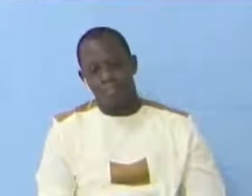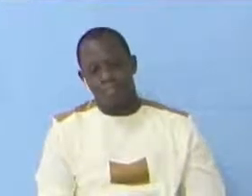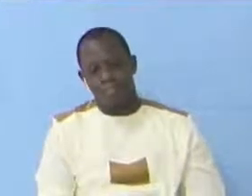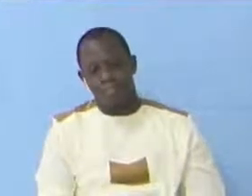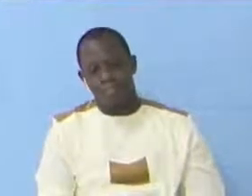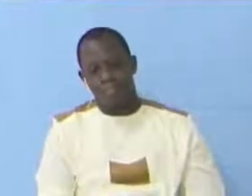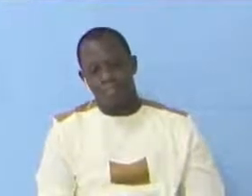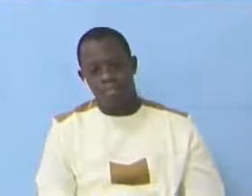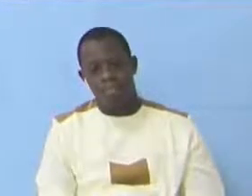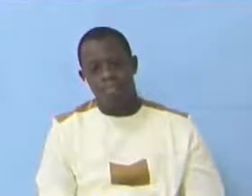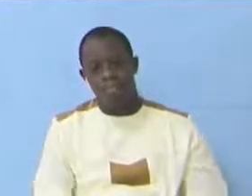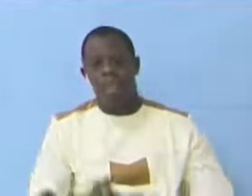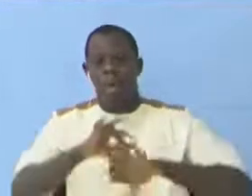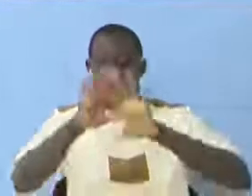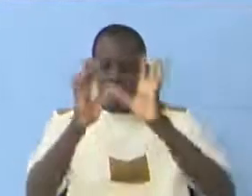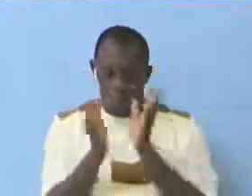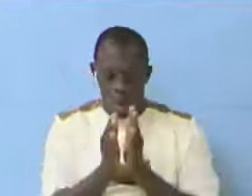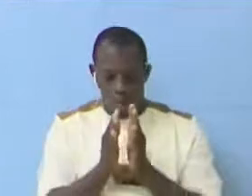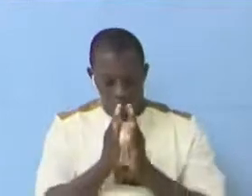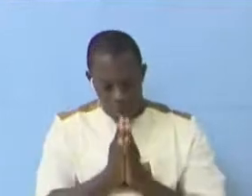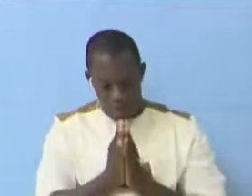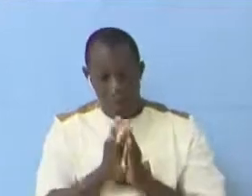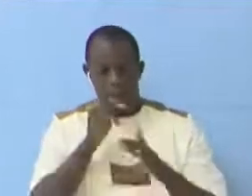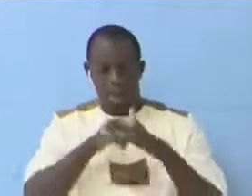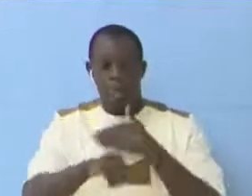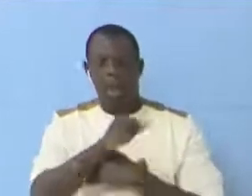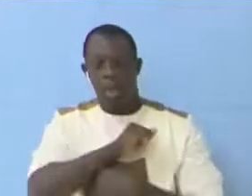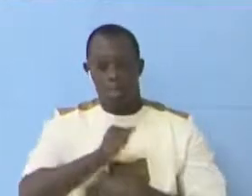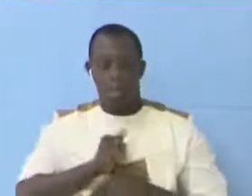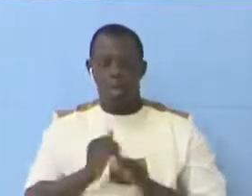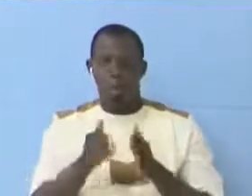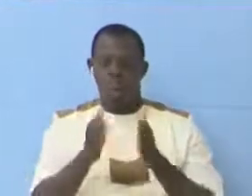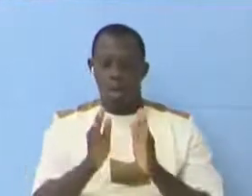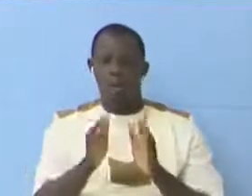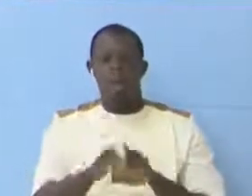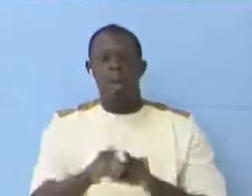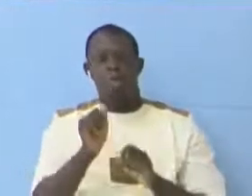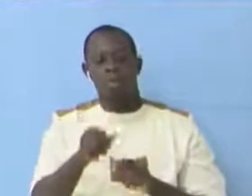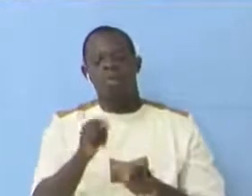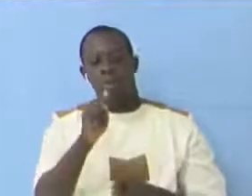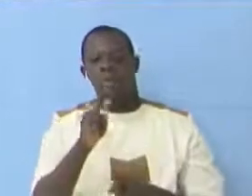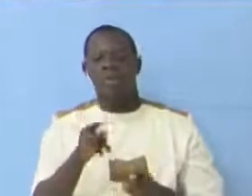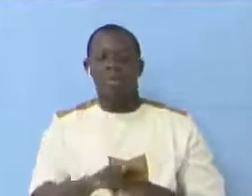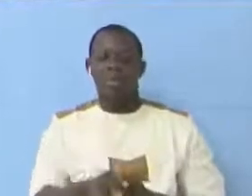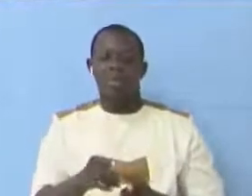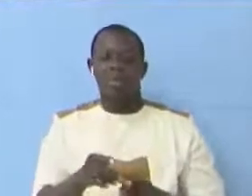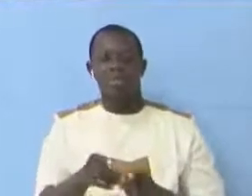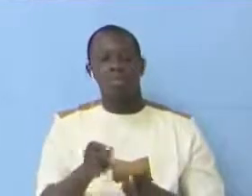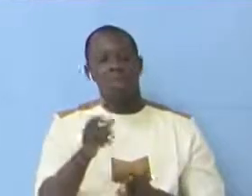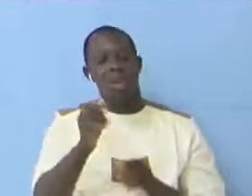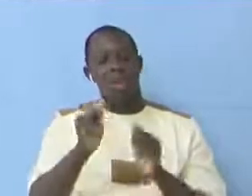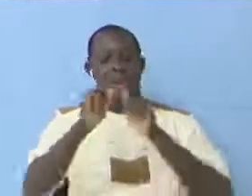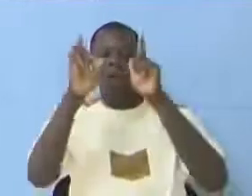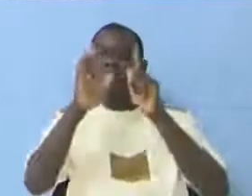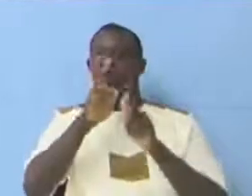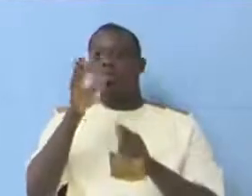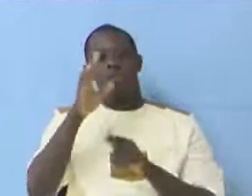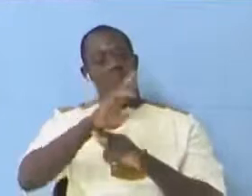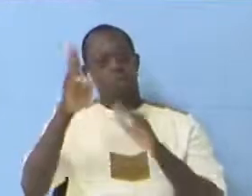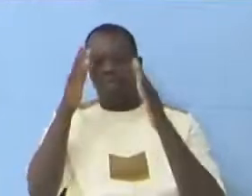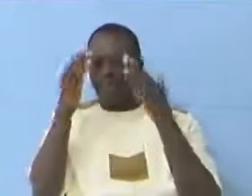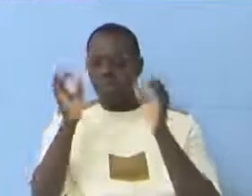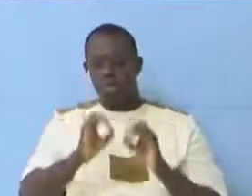Let us all pray in our own way so that these innocent lives will rest in the hands of God in